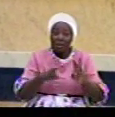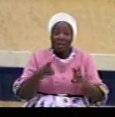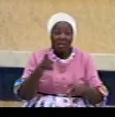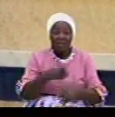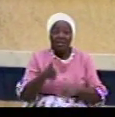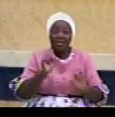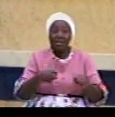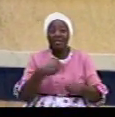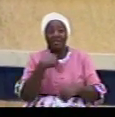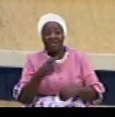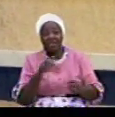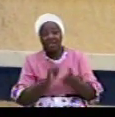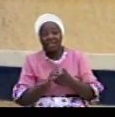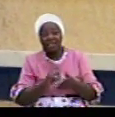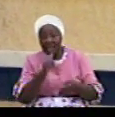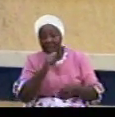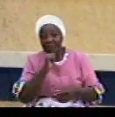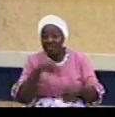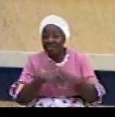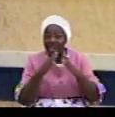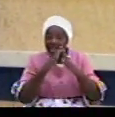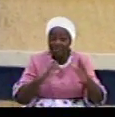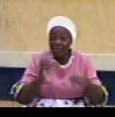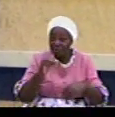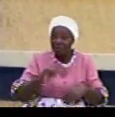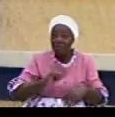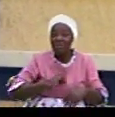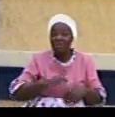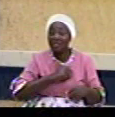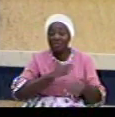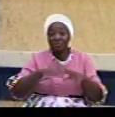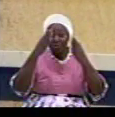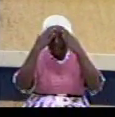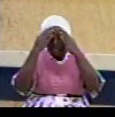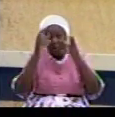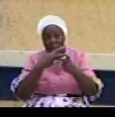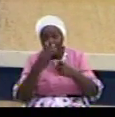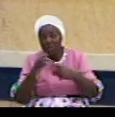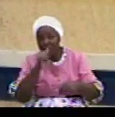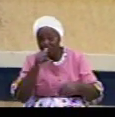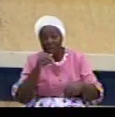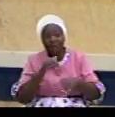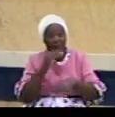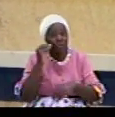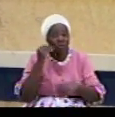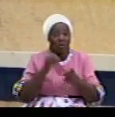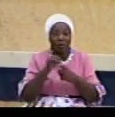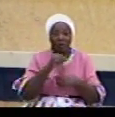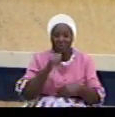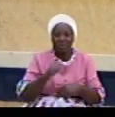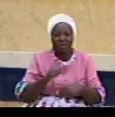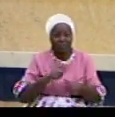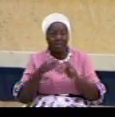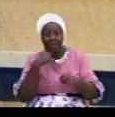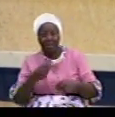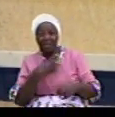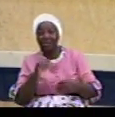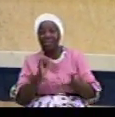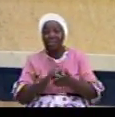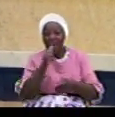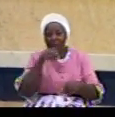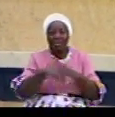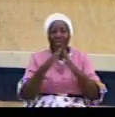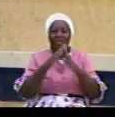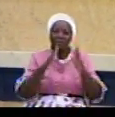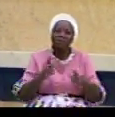I'm not in the house, so I'm going to tell them I'm in the house. But I want suffering. And you can